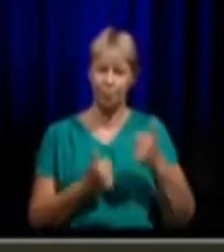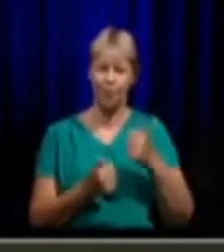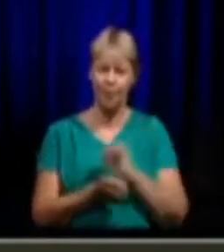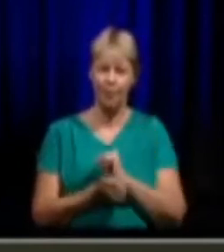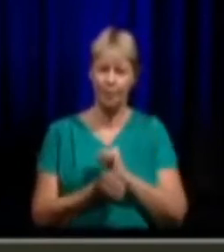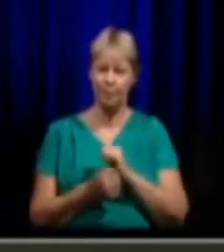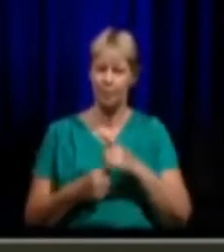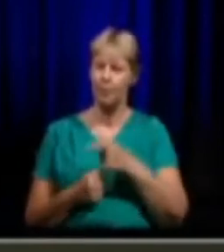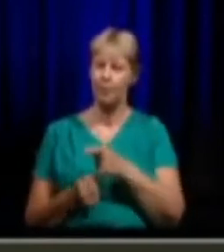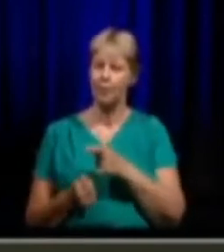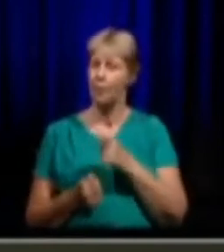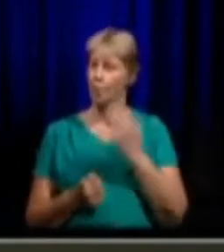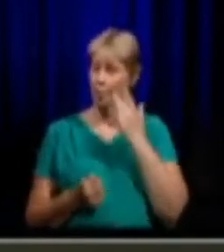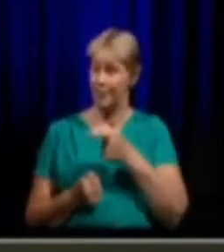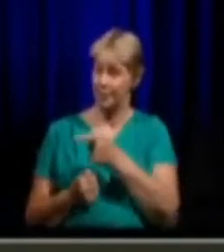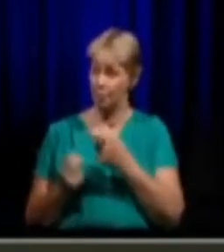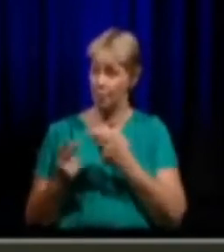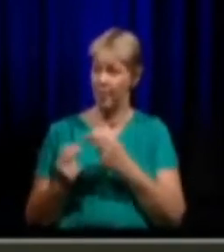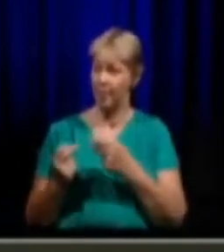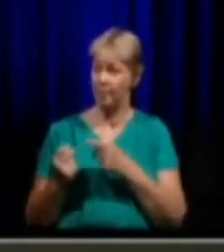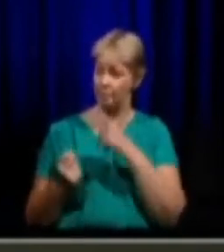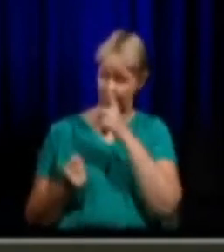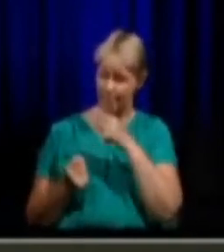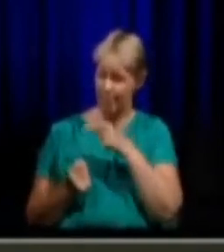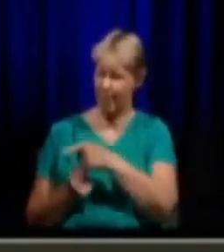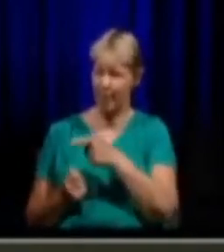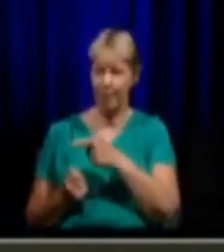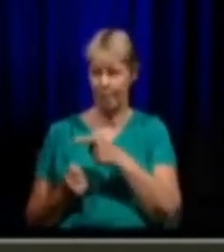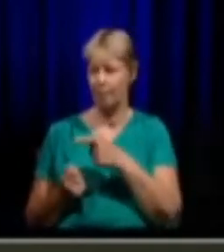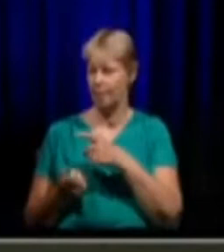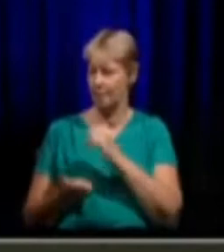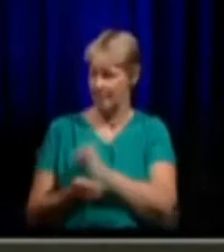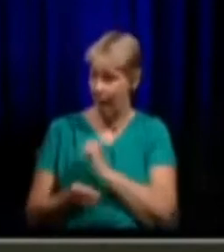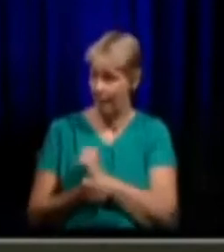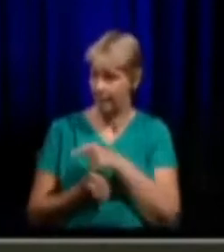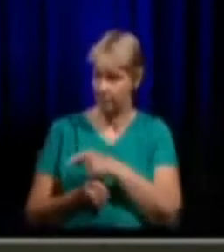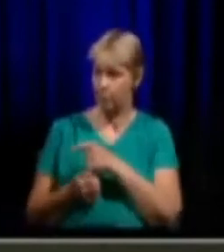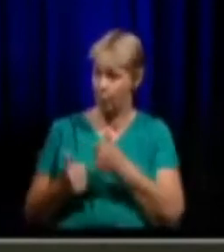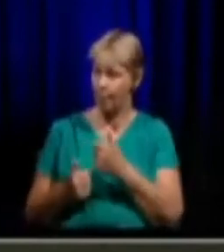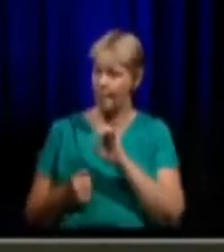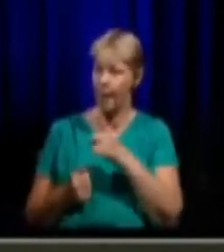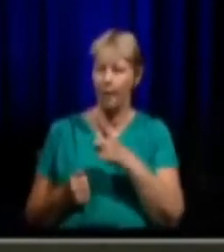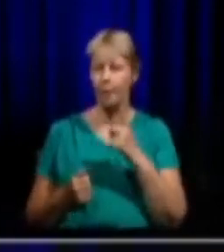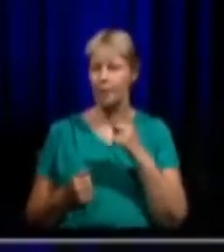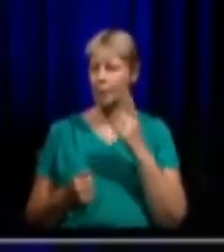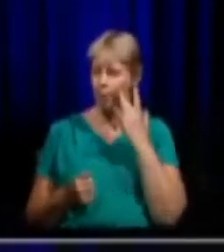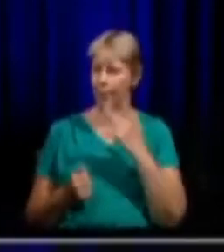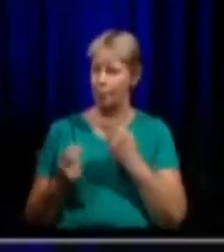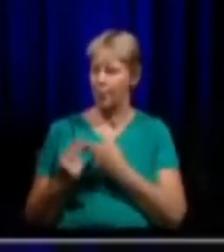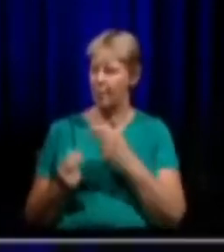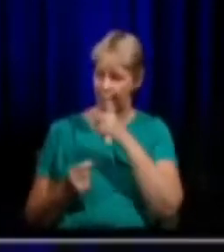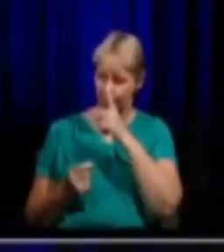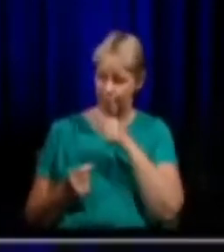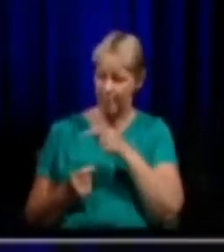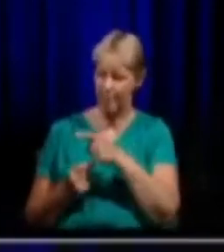determined by the people we habitually associate with. And that's quite important, because then that means that there may be